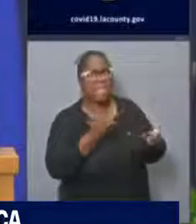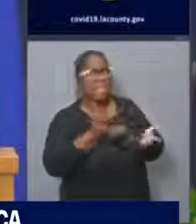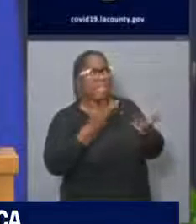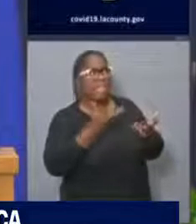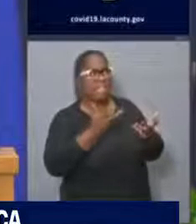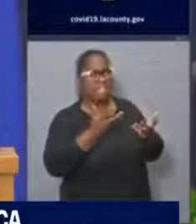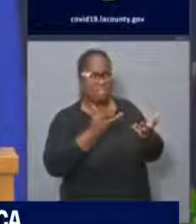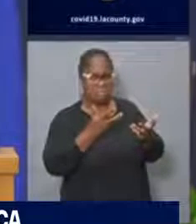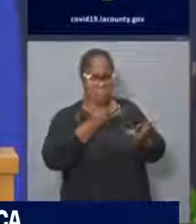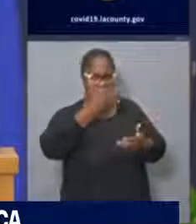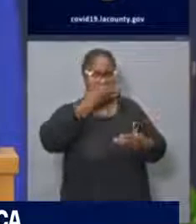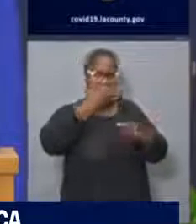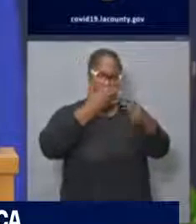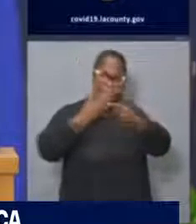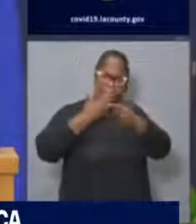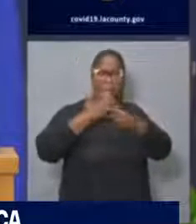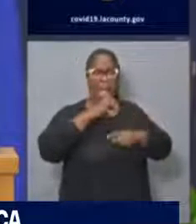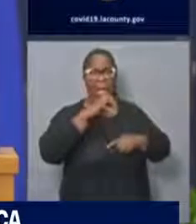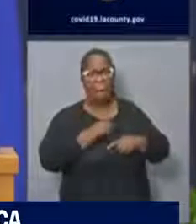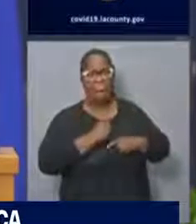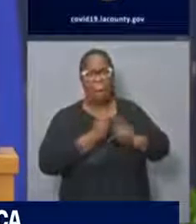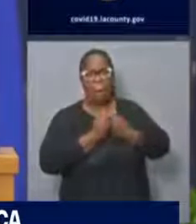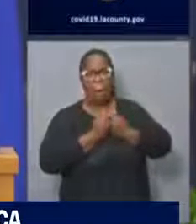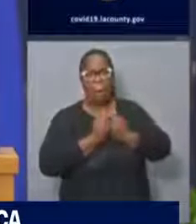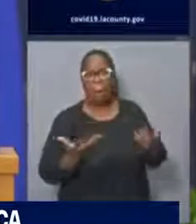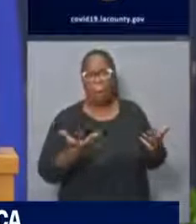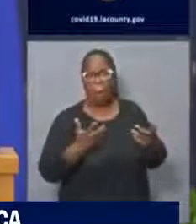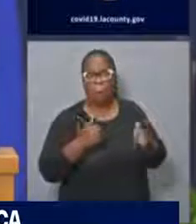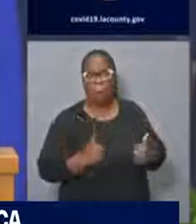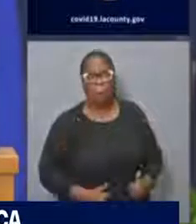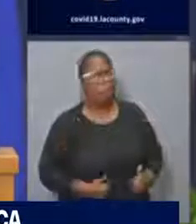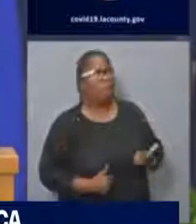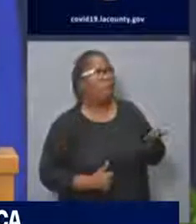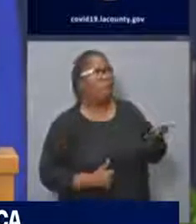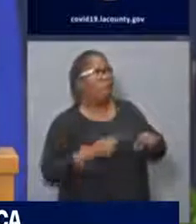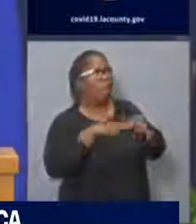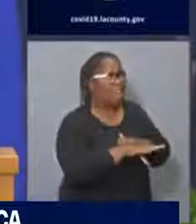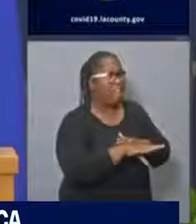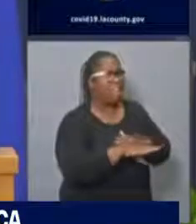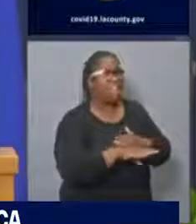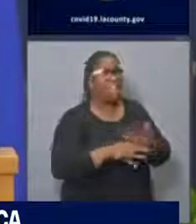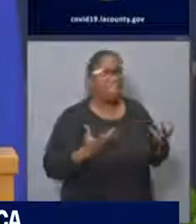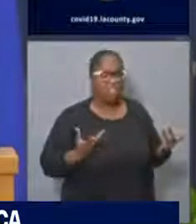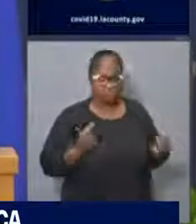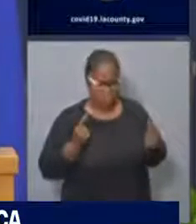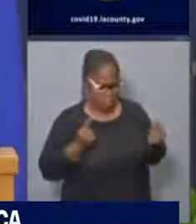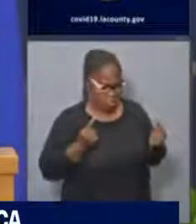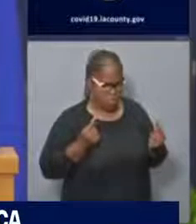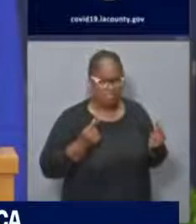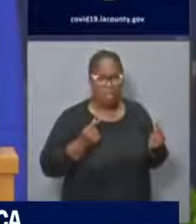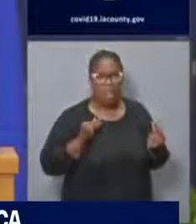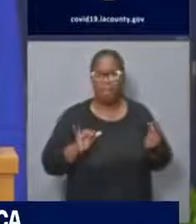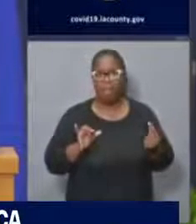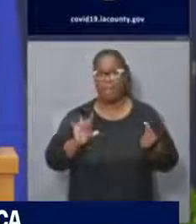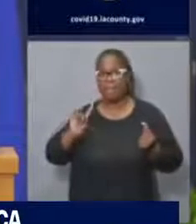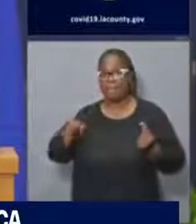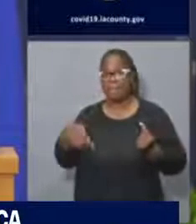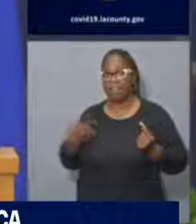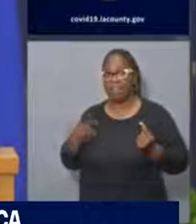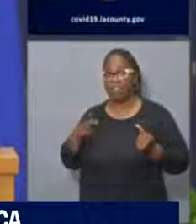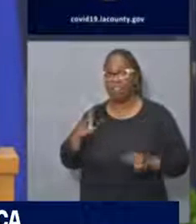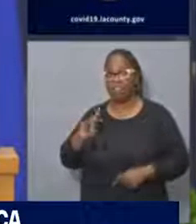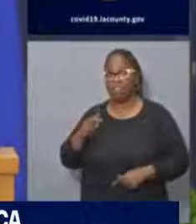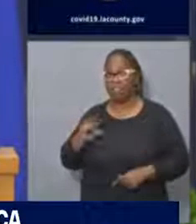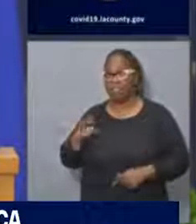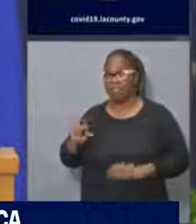having old, worn-out masks. By having PPE distributed by DHPH, they are not able to go into